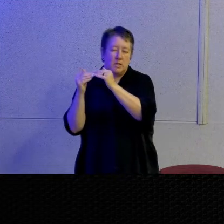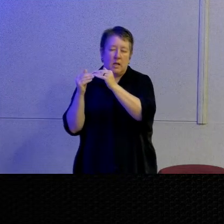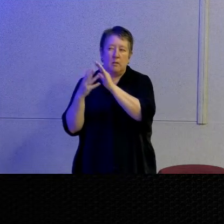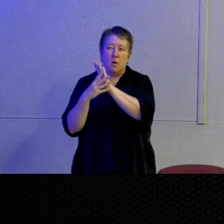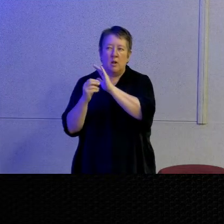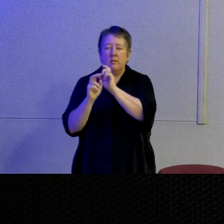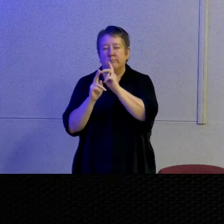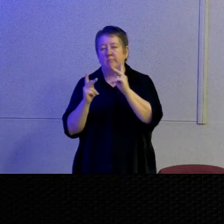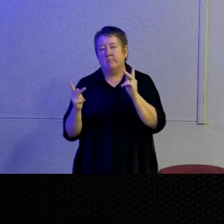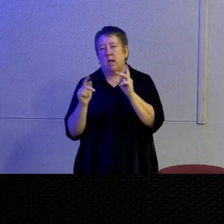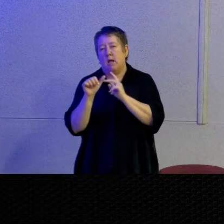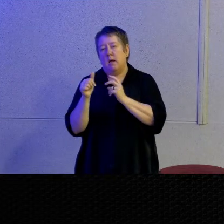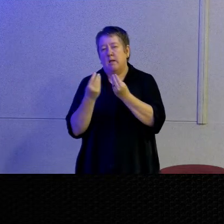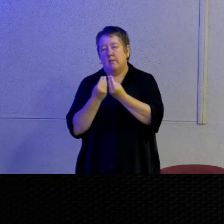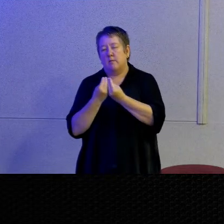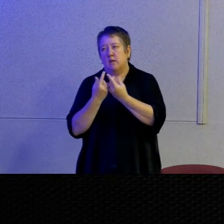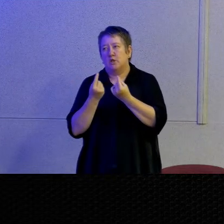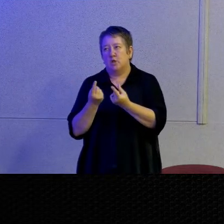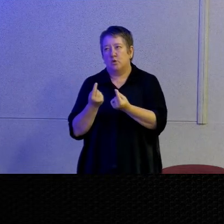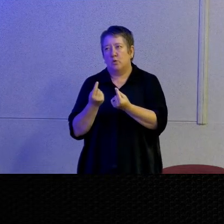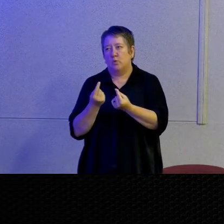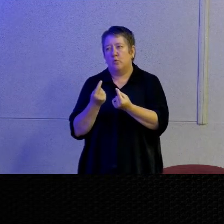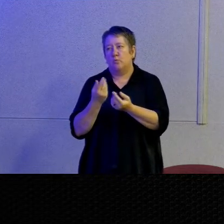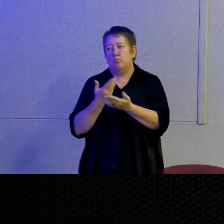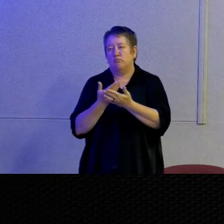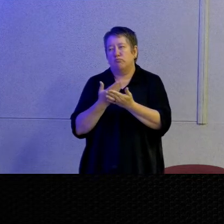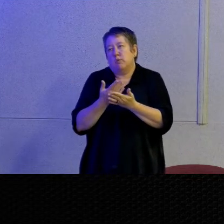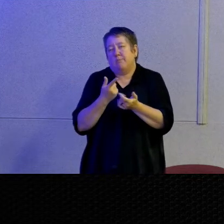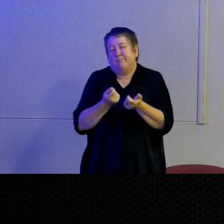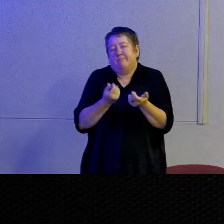it does, like, for example, it could provide dark matter.